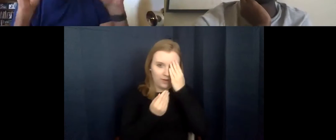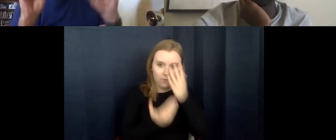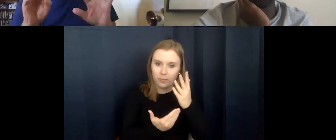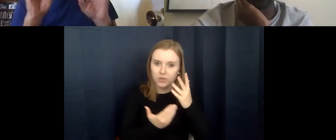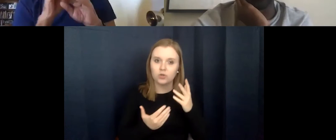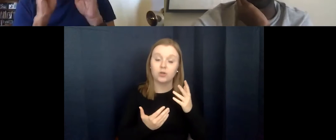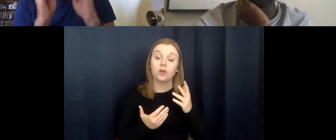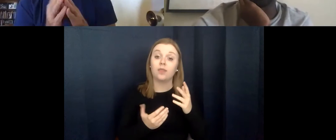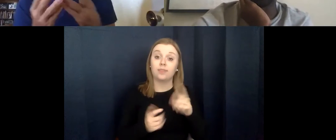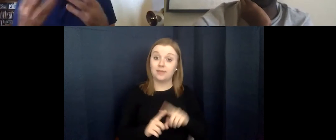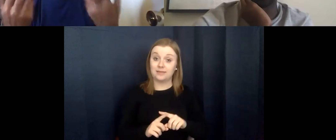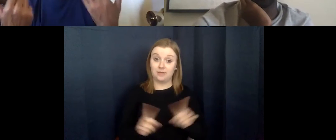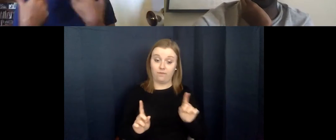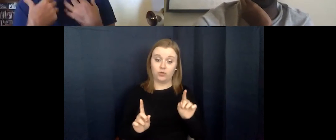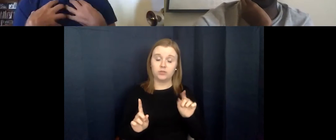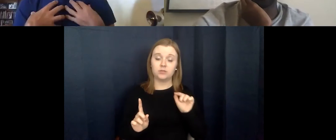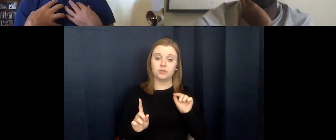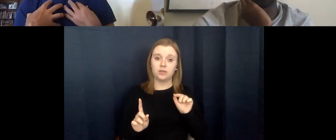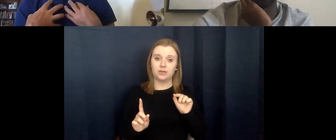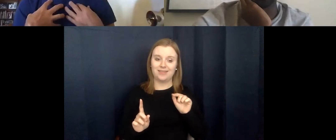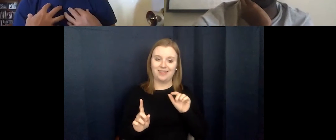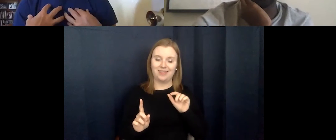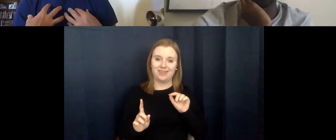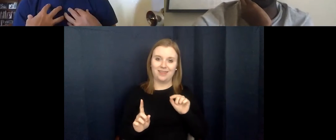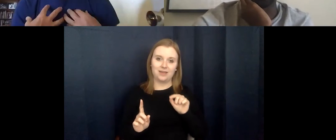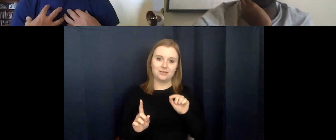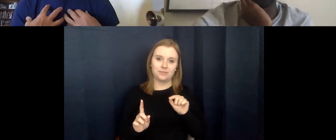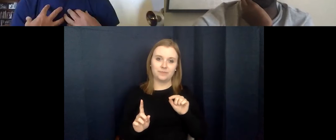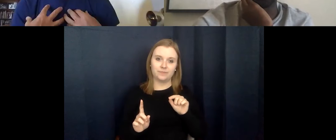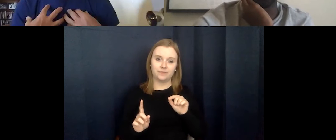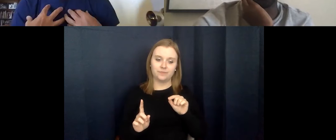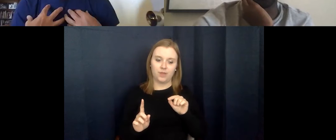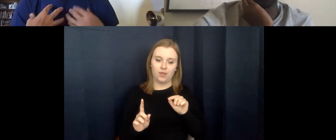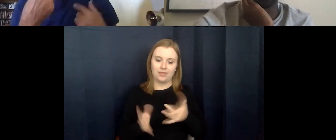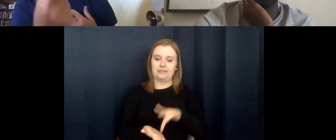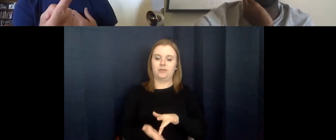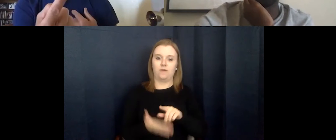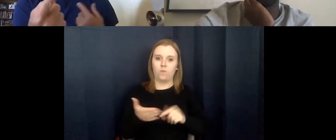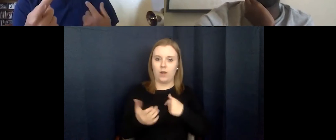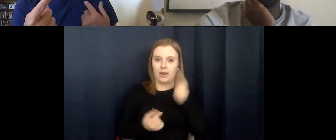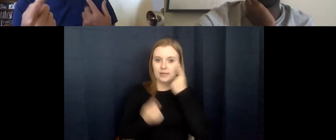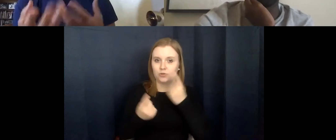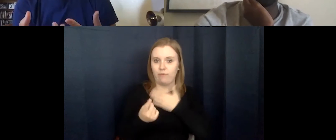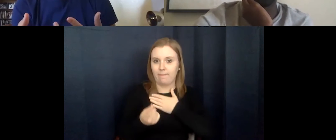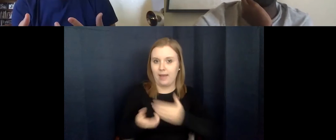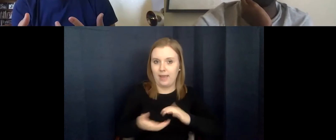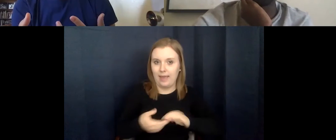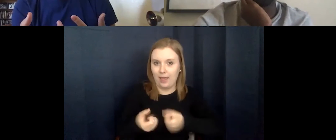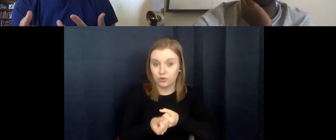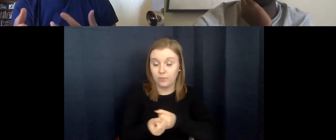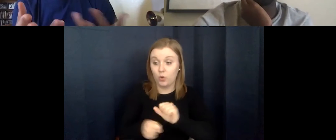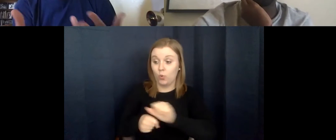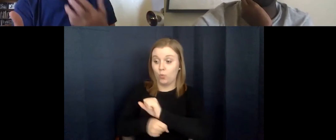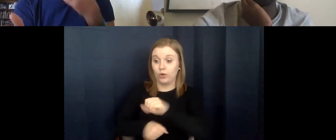differences is the center of what I would consider my allyship. That by working in the